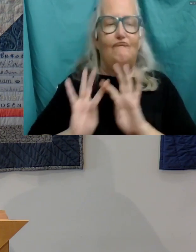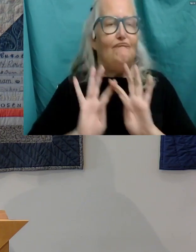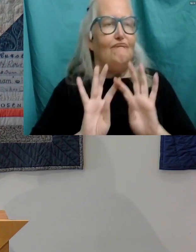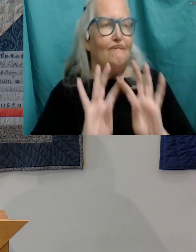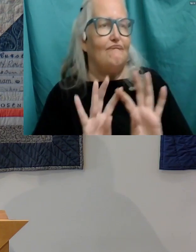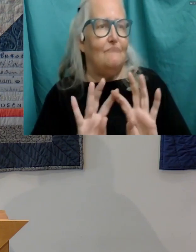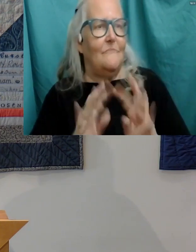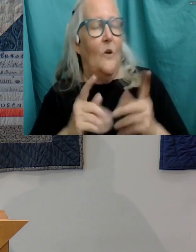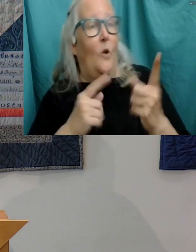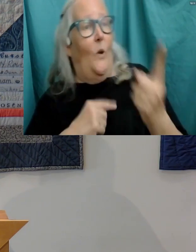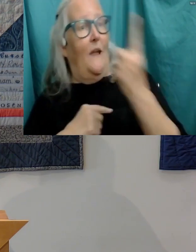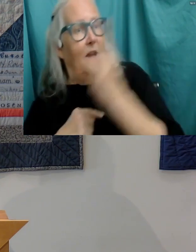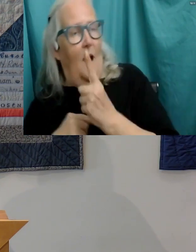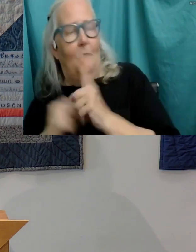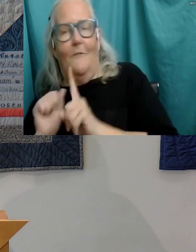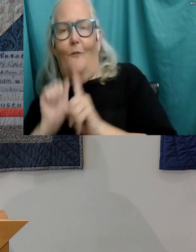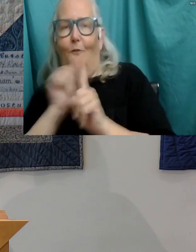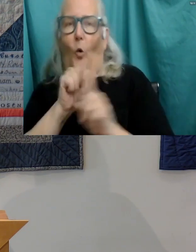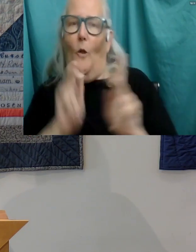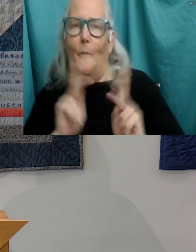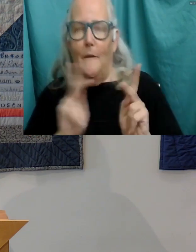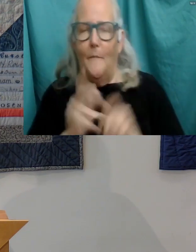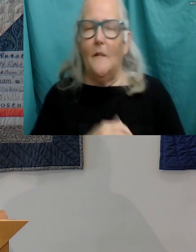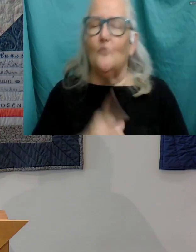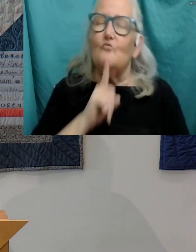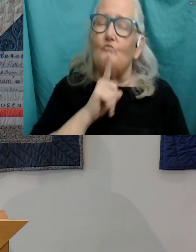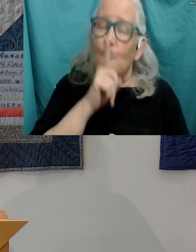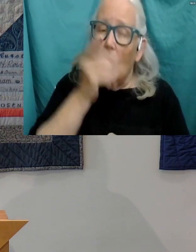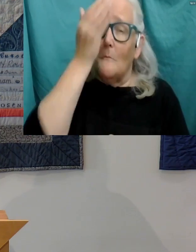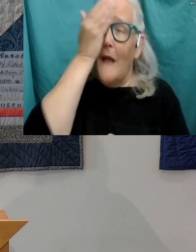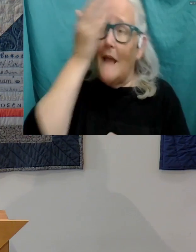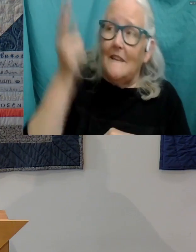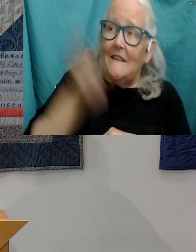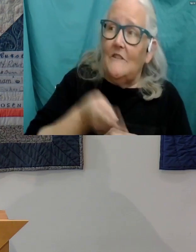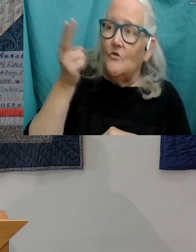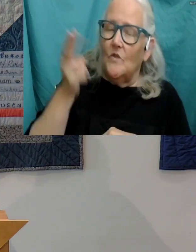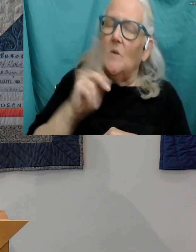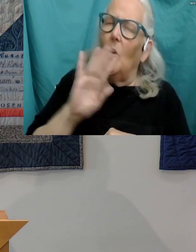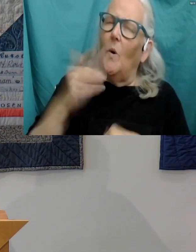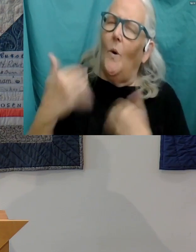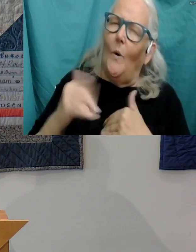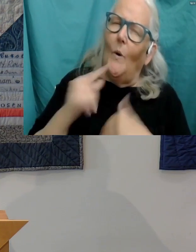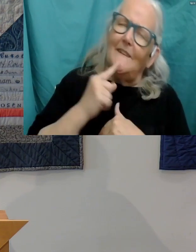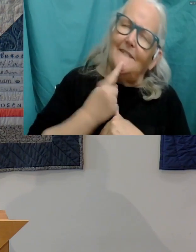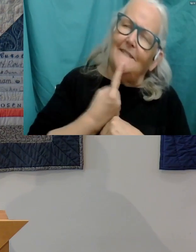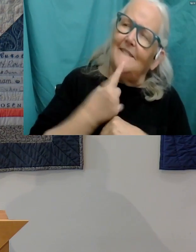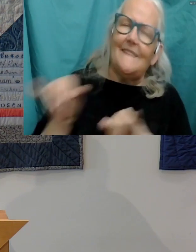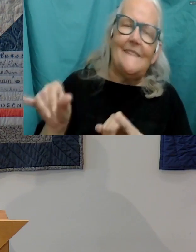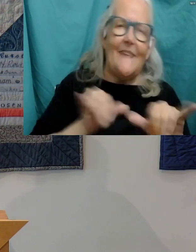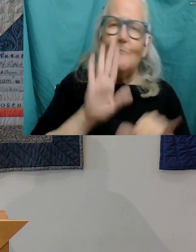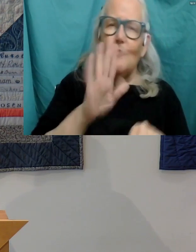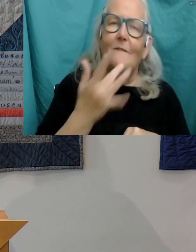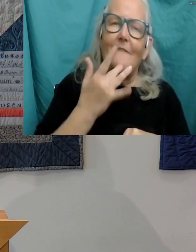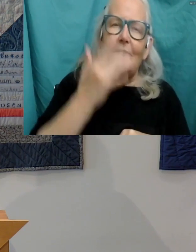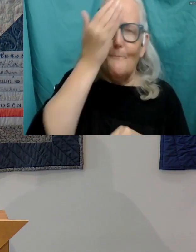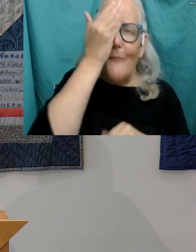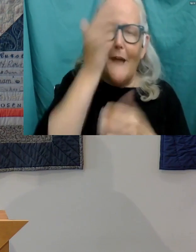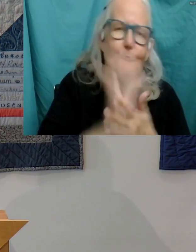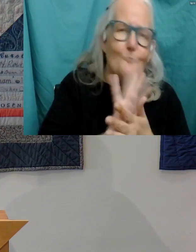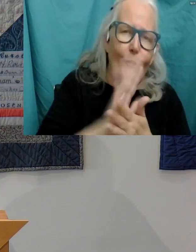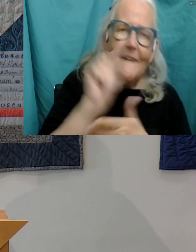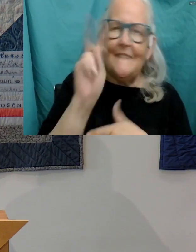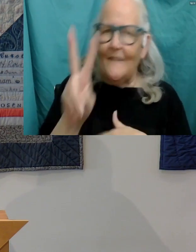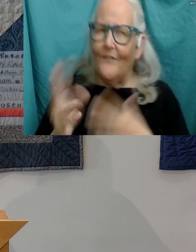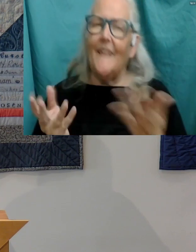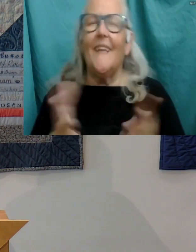Real pirate history is every bit as intense as your favorite pirate shows and movies. David